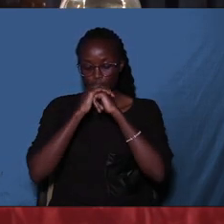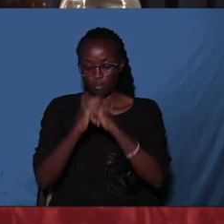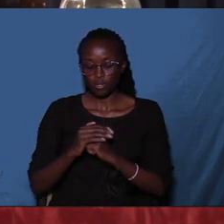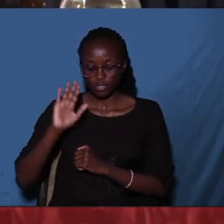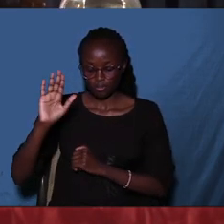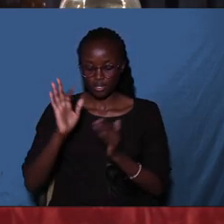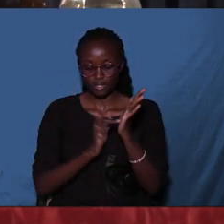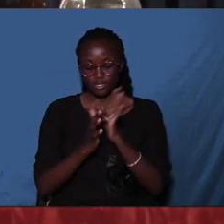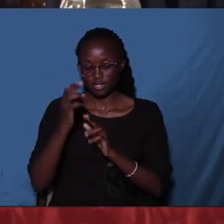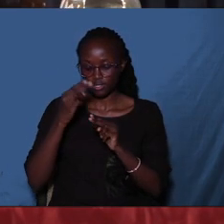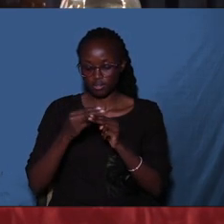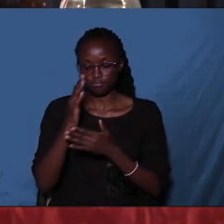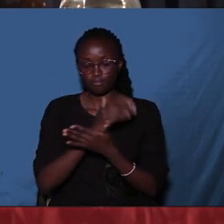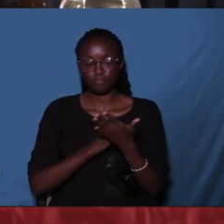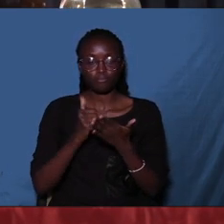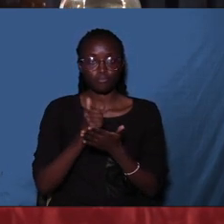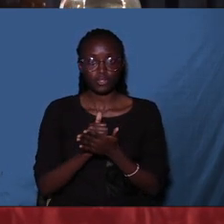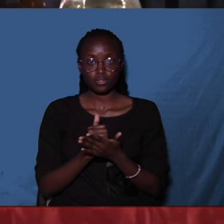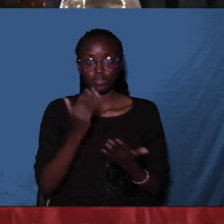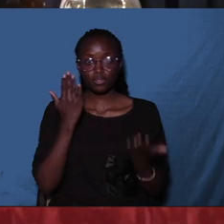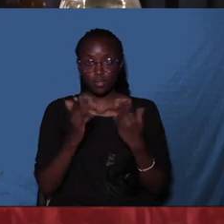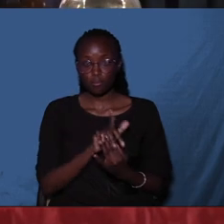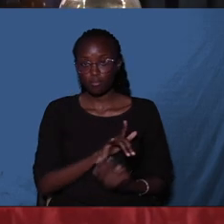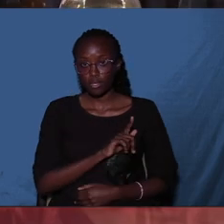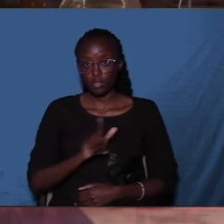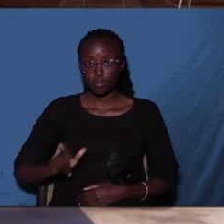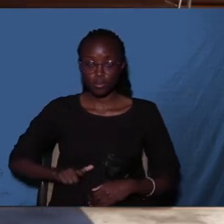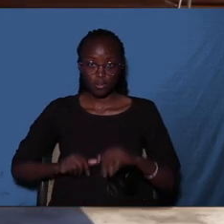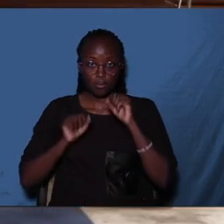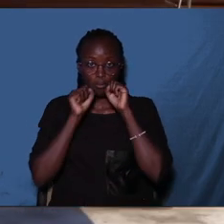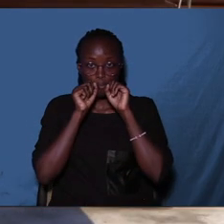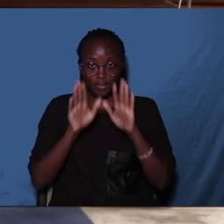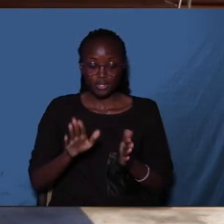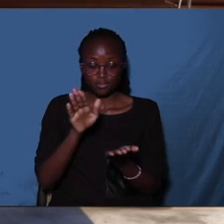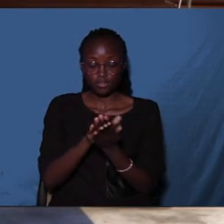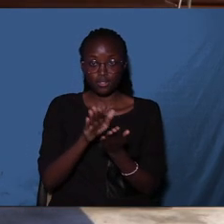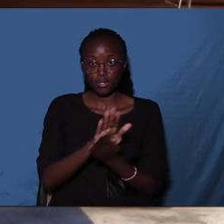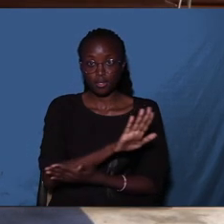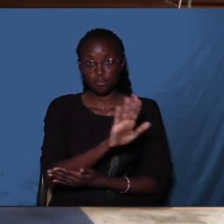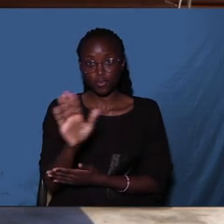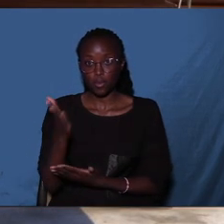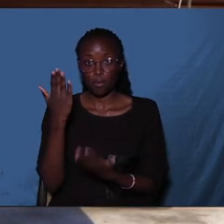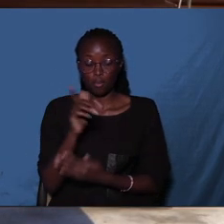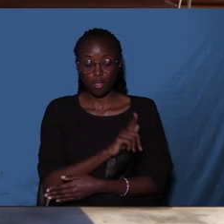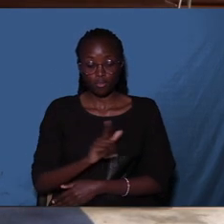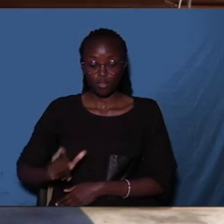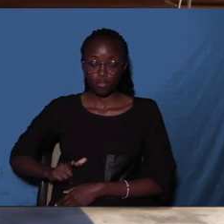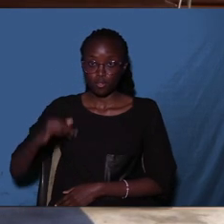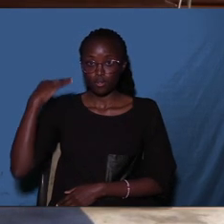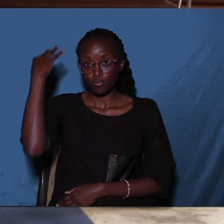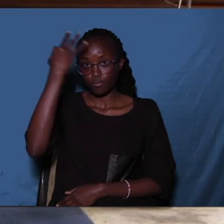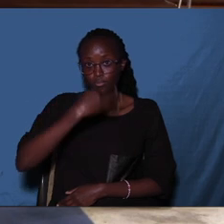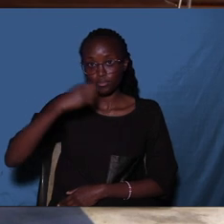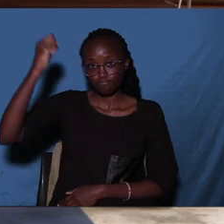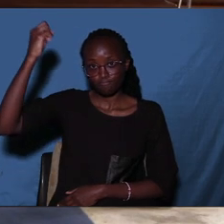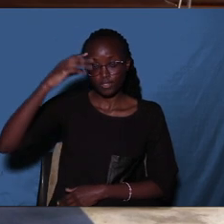name. Amen. So may the Lord bless you and keep you. May the Lord cause his face to shine towards you and give you grace. And even as you continue to anticipate the